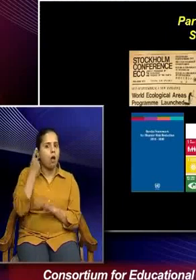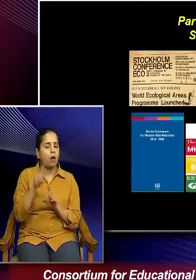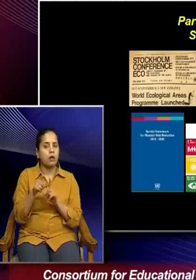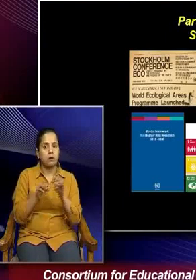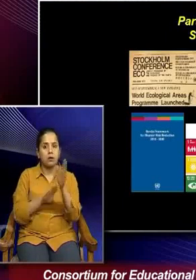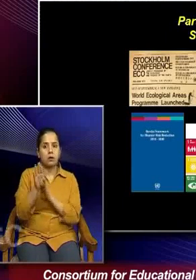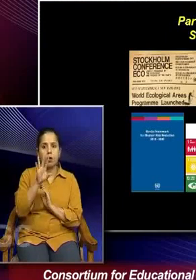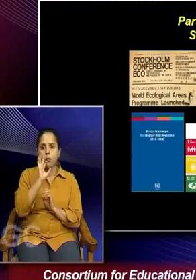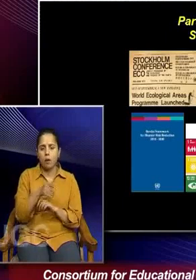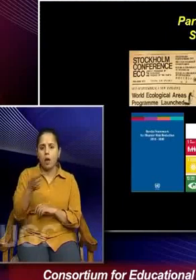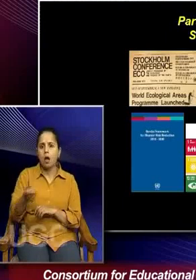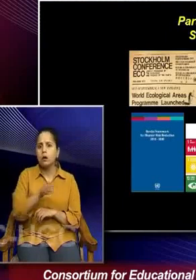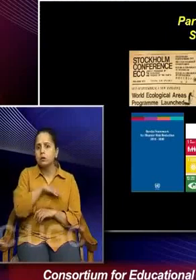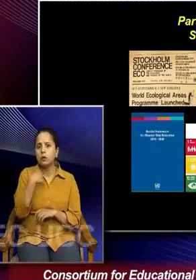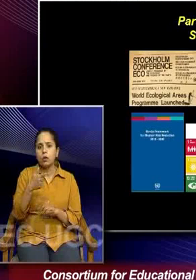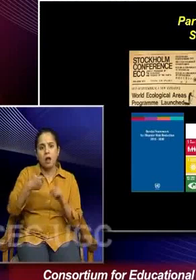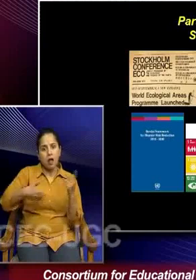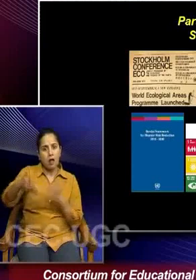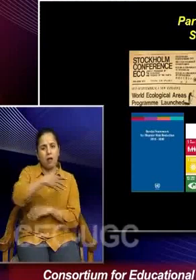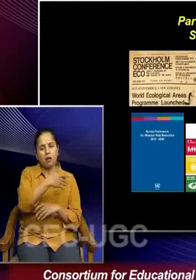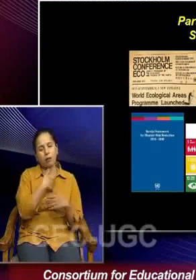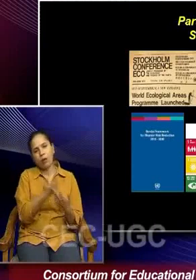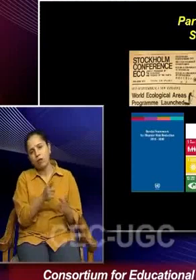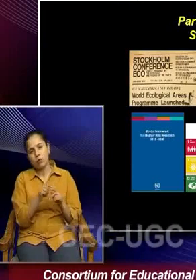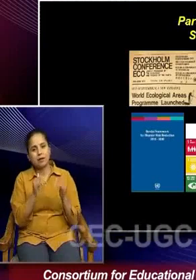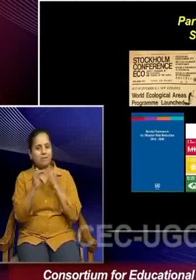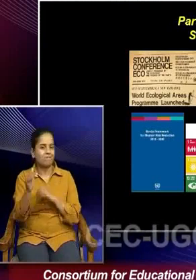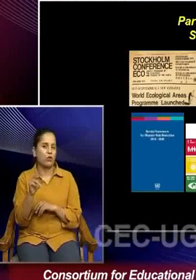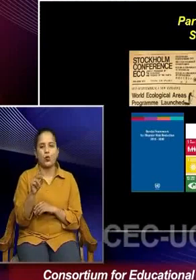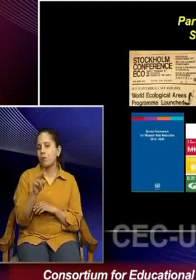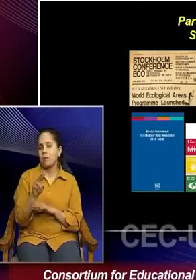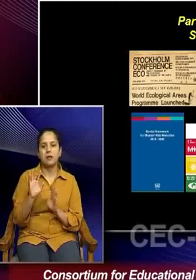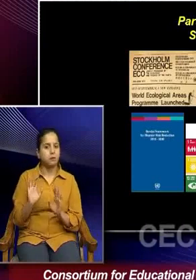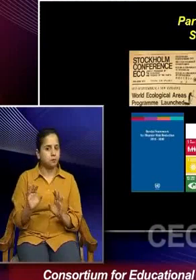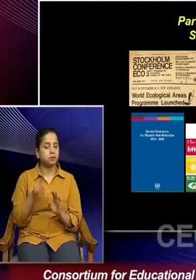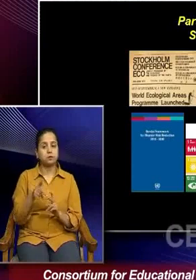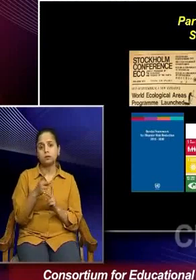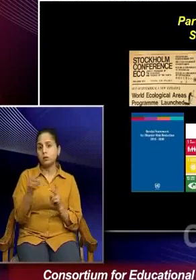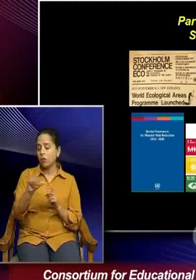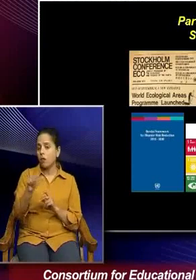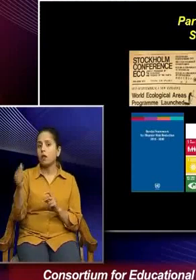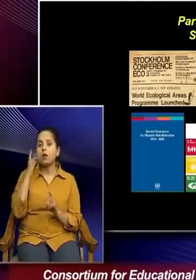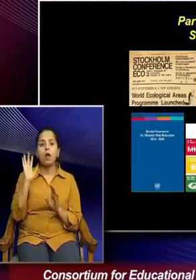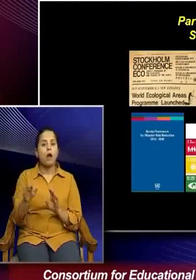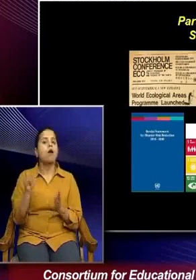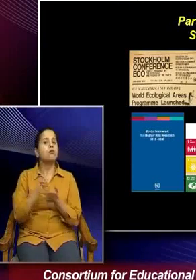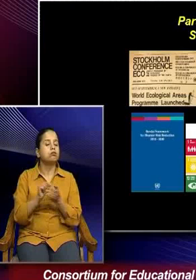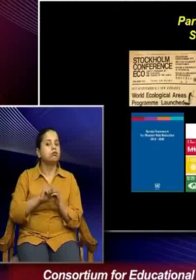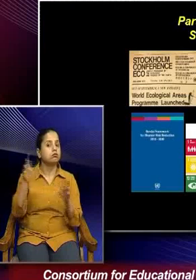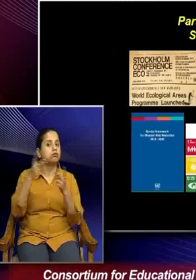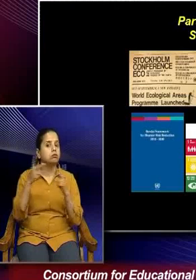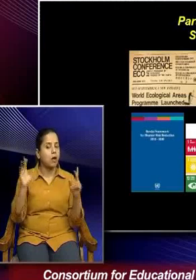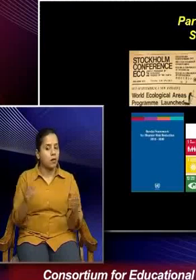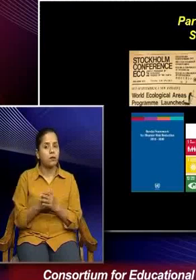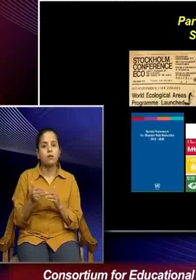at the cost of environment cannot be sustainable. And this was followed up with several other important publications,